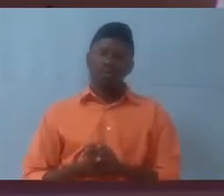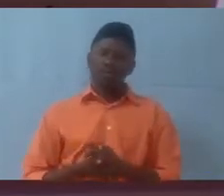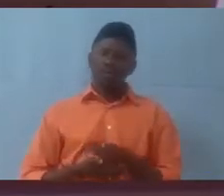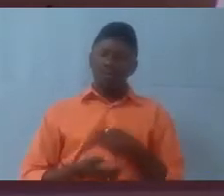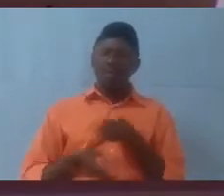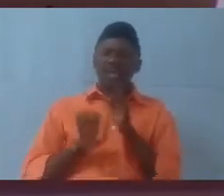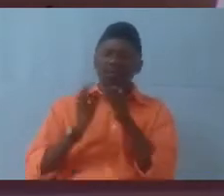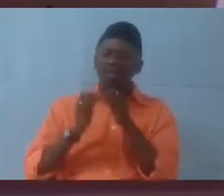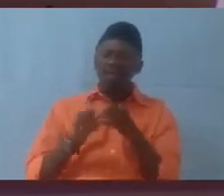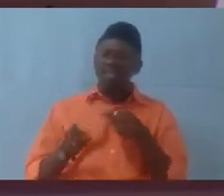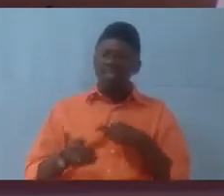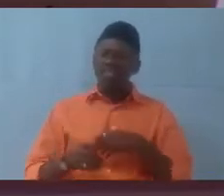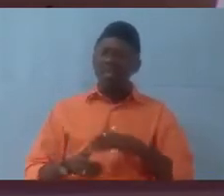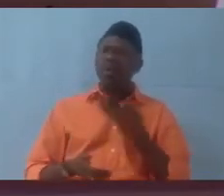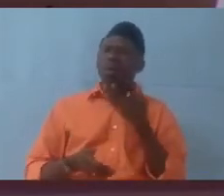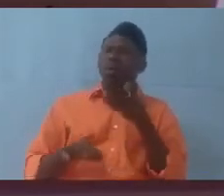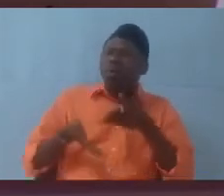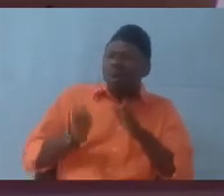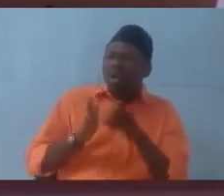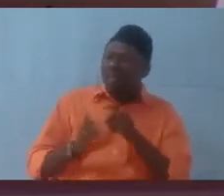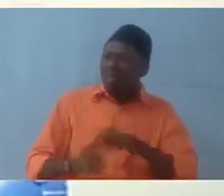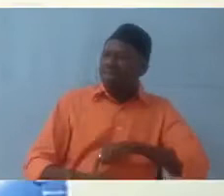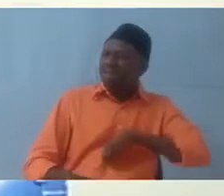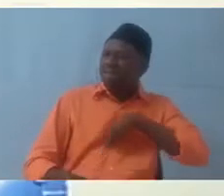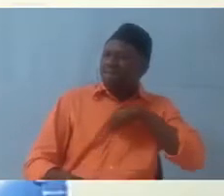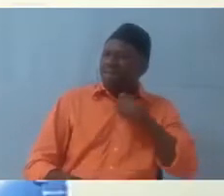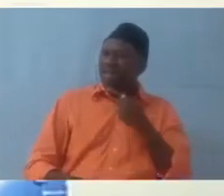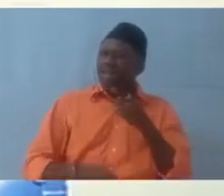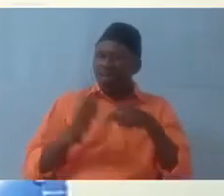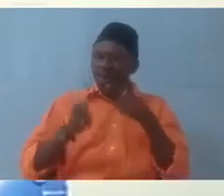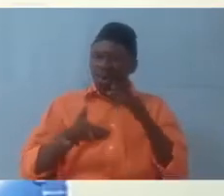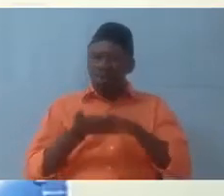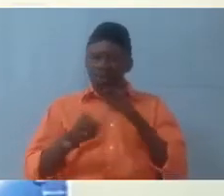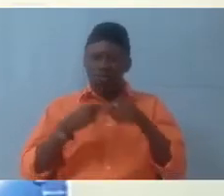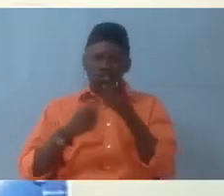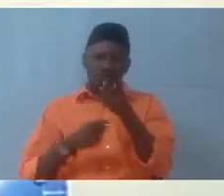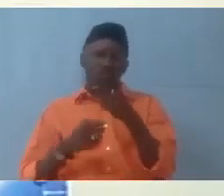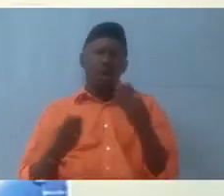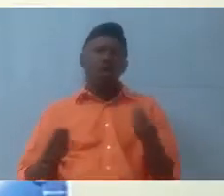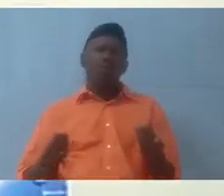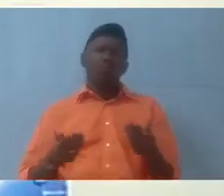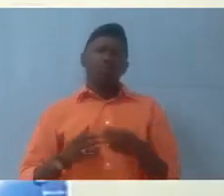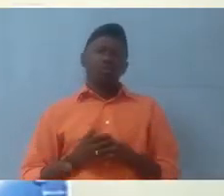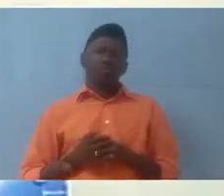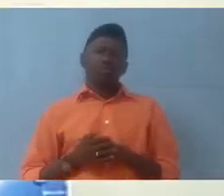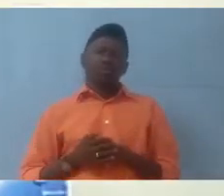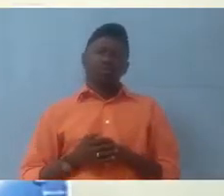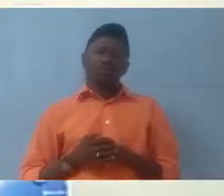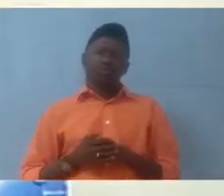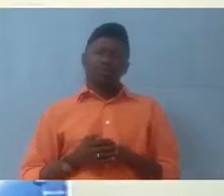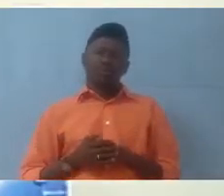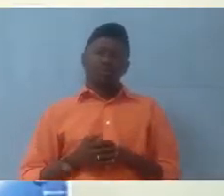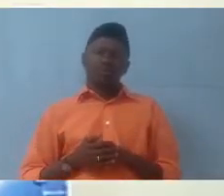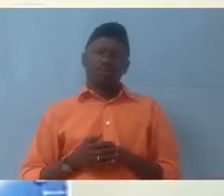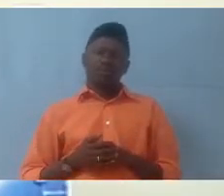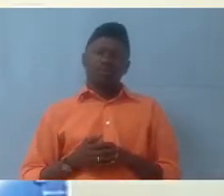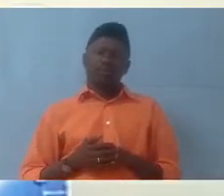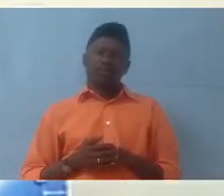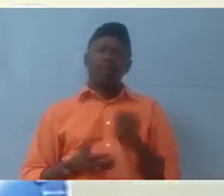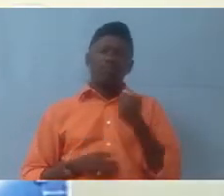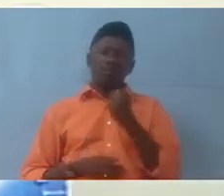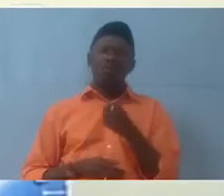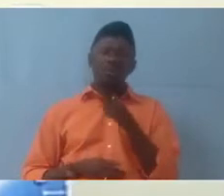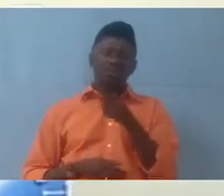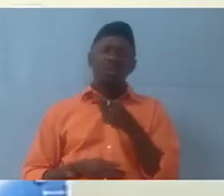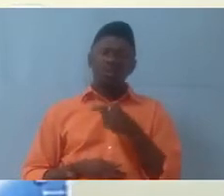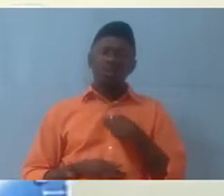mëna wax nak ci justice bi naka la meloon ci yow bis bobu non. Yes, because he was trying to blame me for